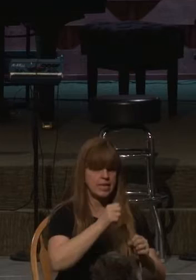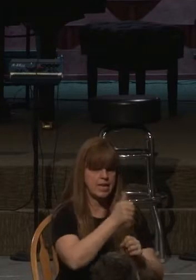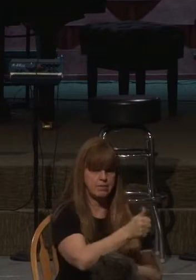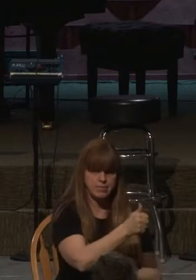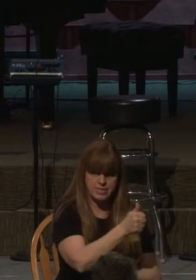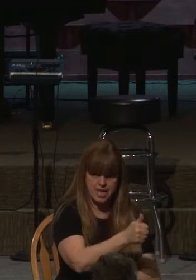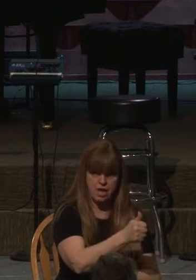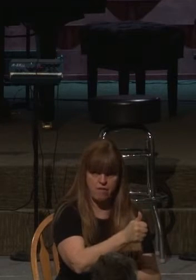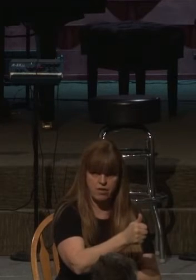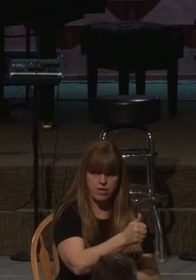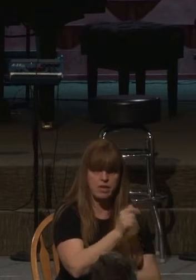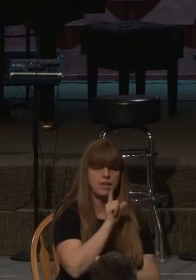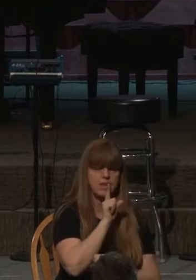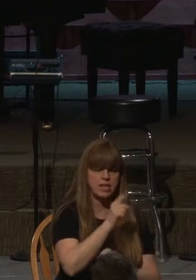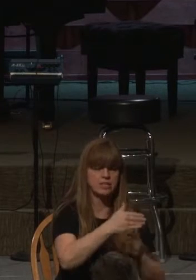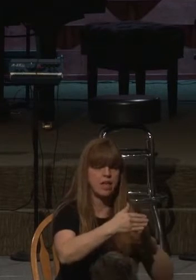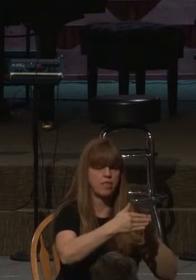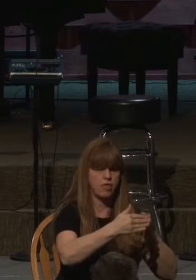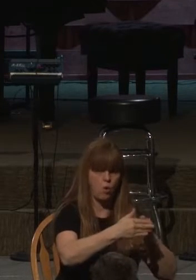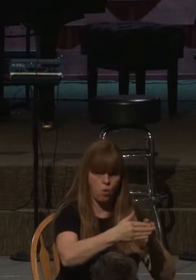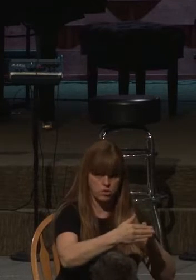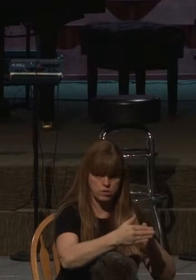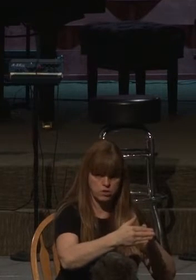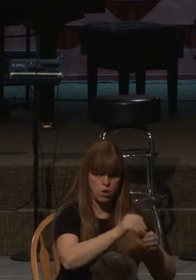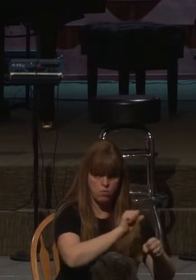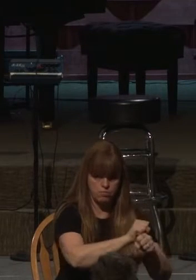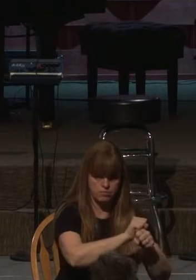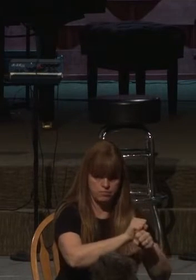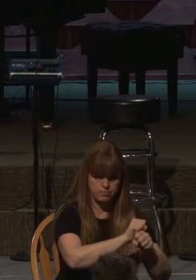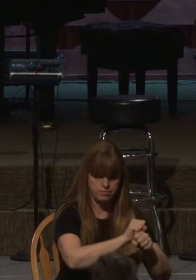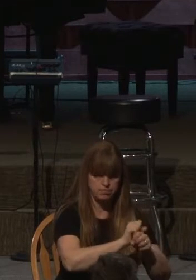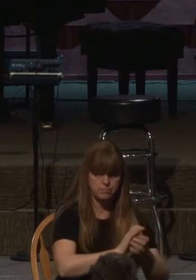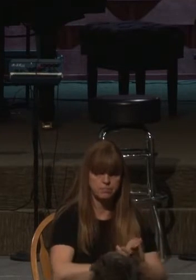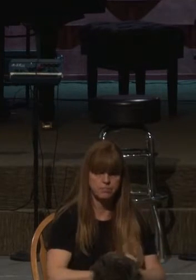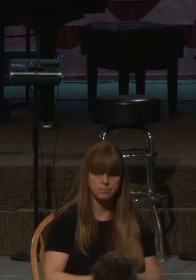himself, being the cornerstone.